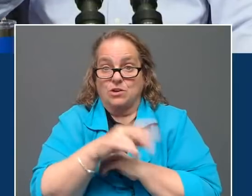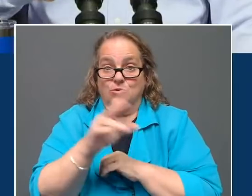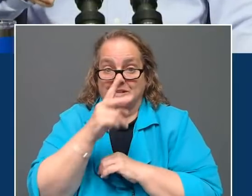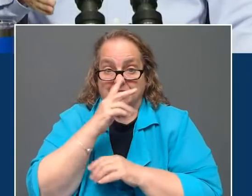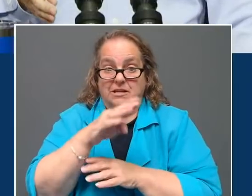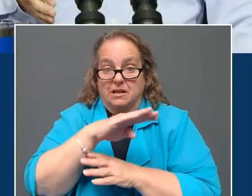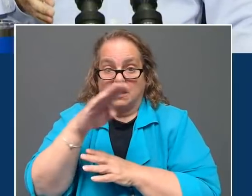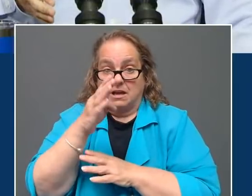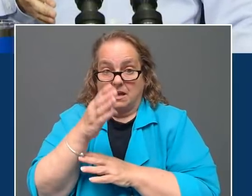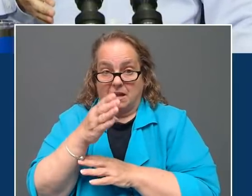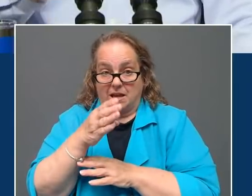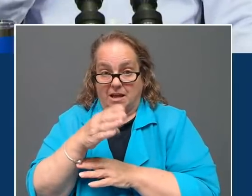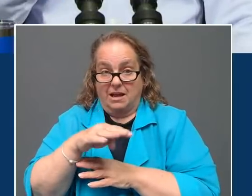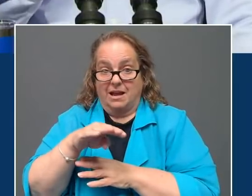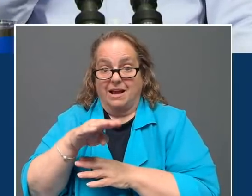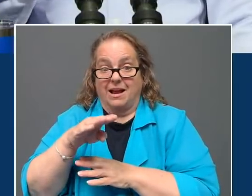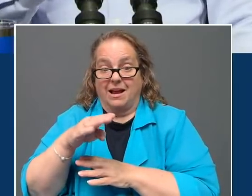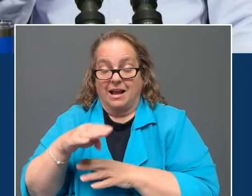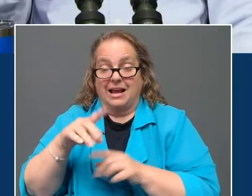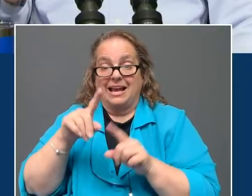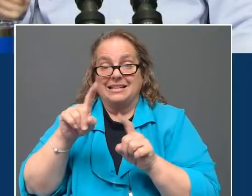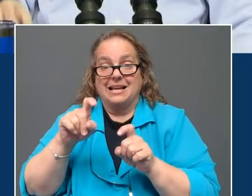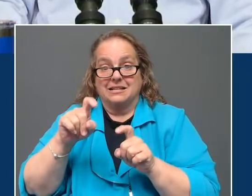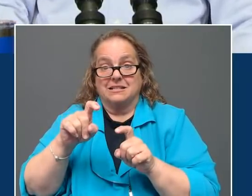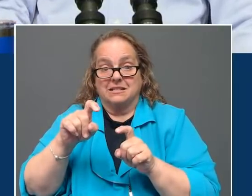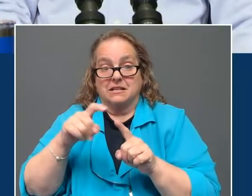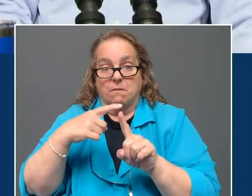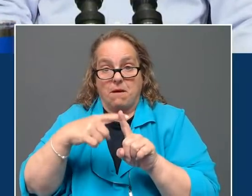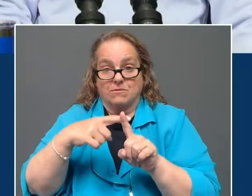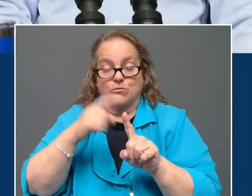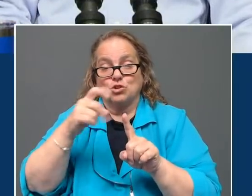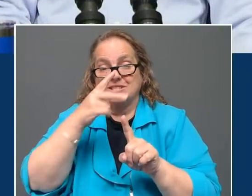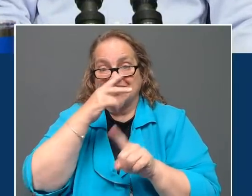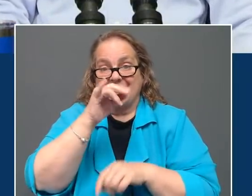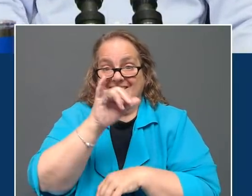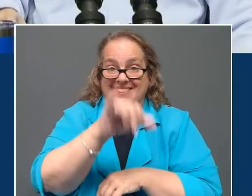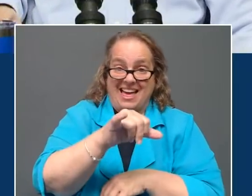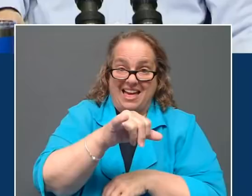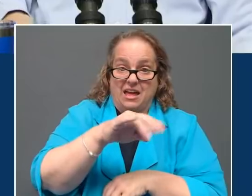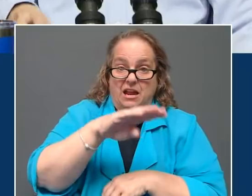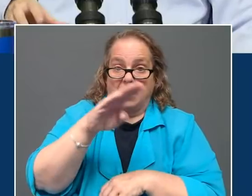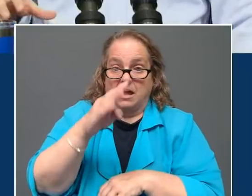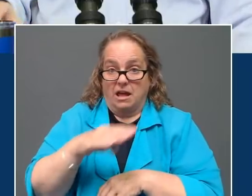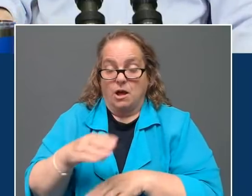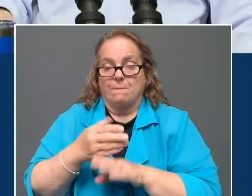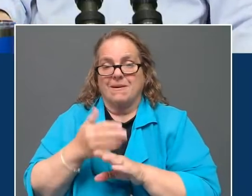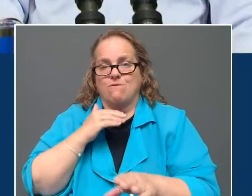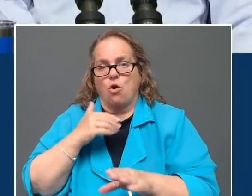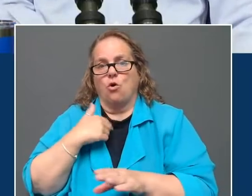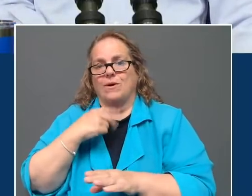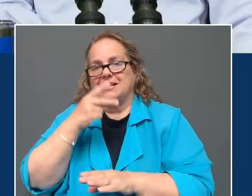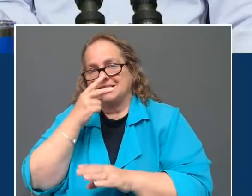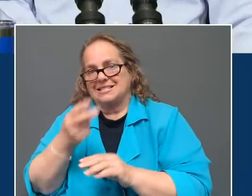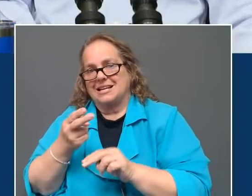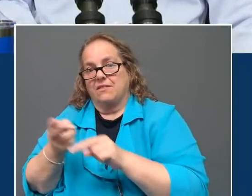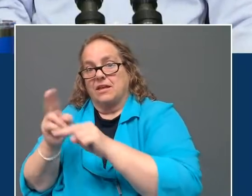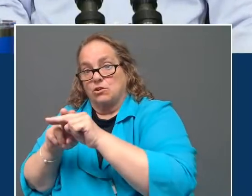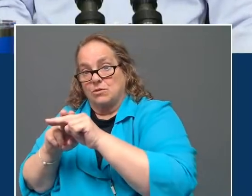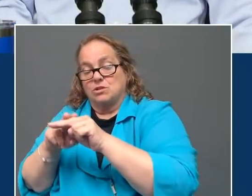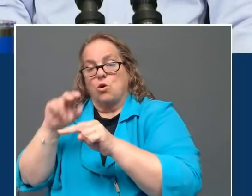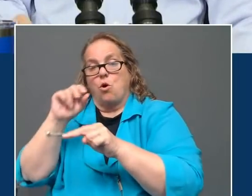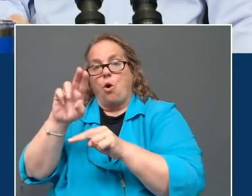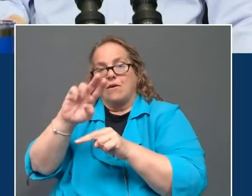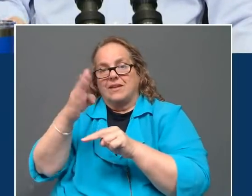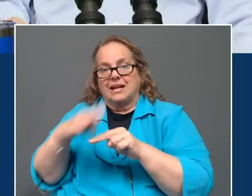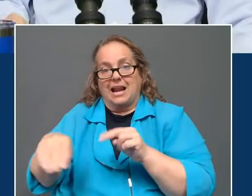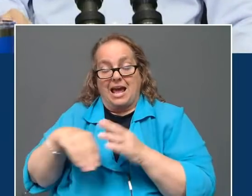as well in test positivity. We should see that before we see the decline or the increase in case